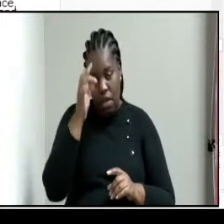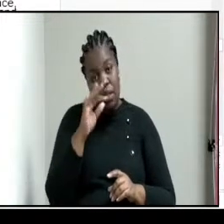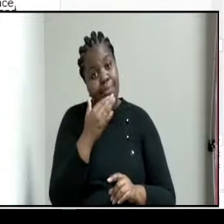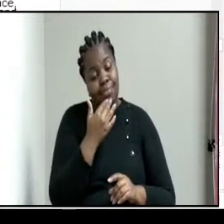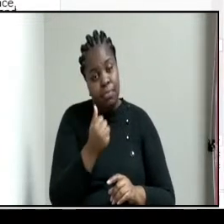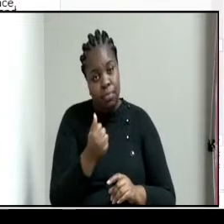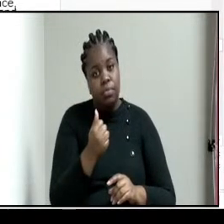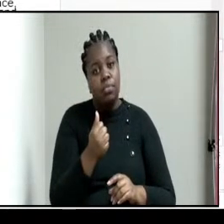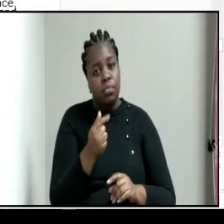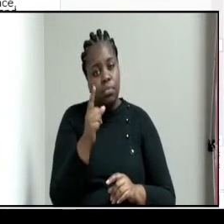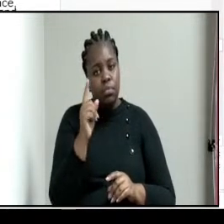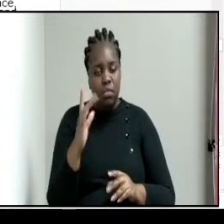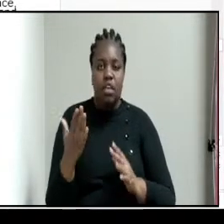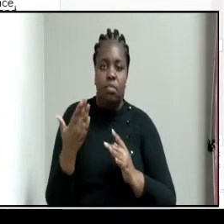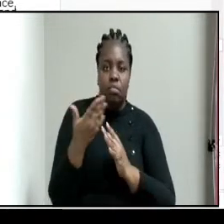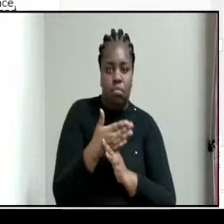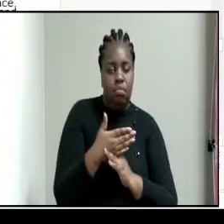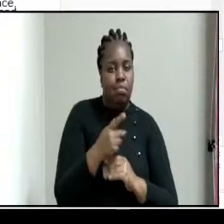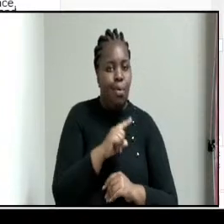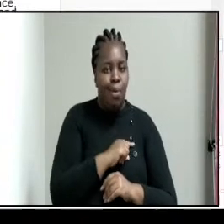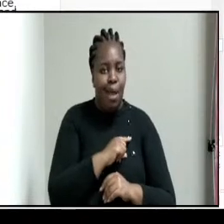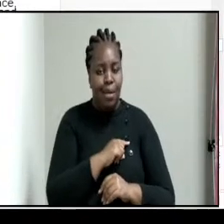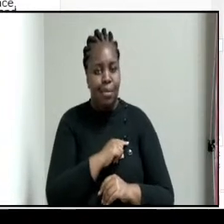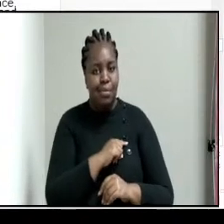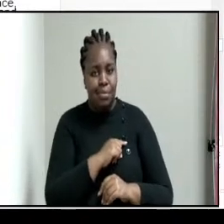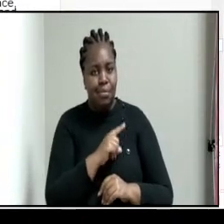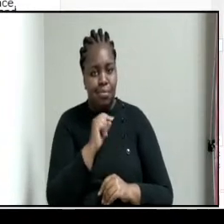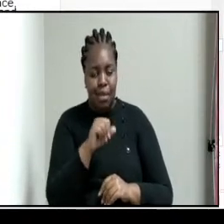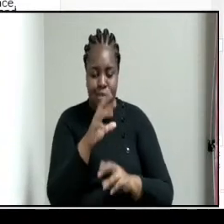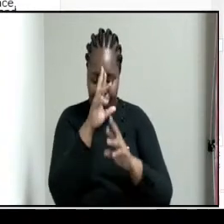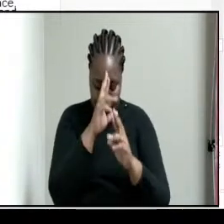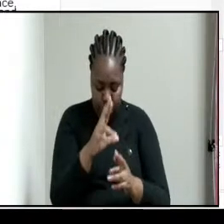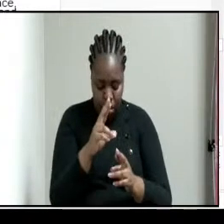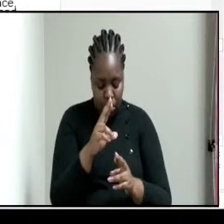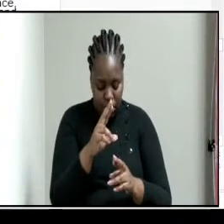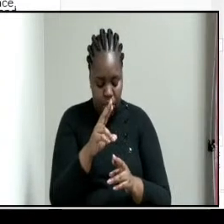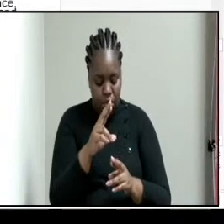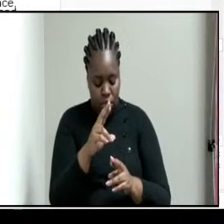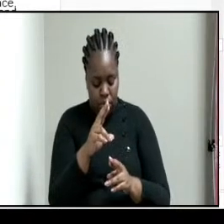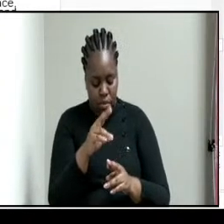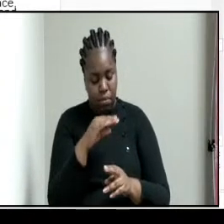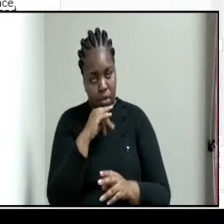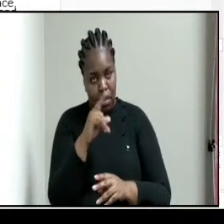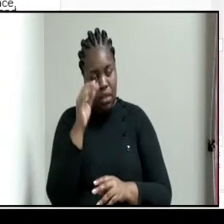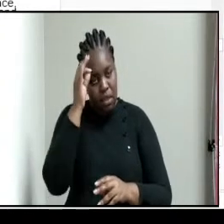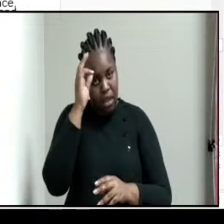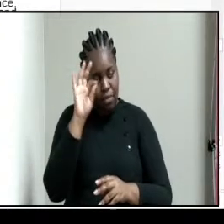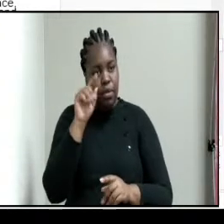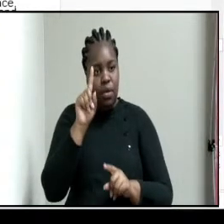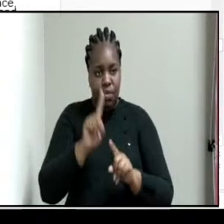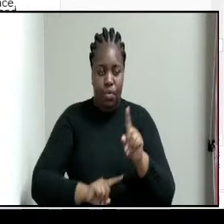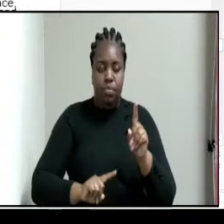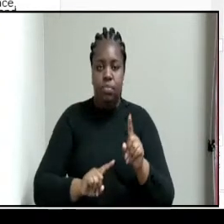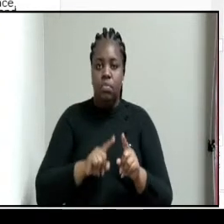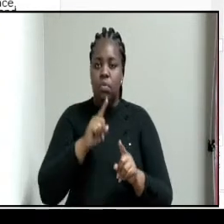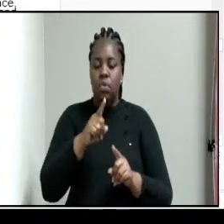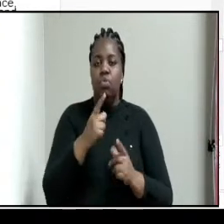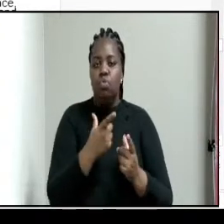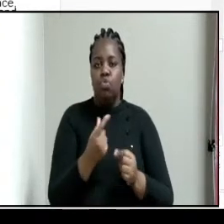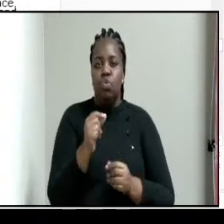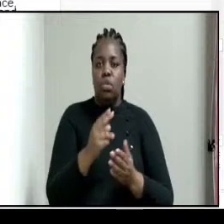say that they've interfered with the duty to respect, and therefore the government had failed in its obligations